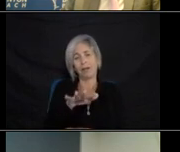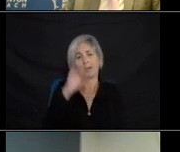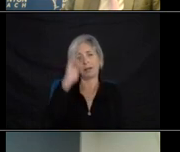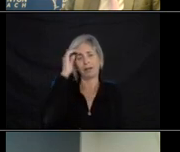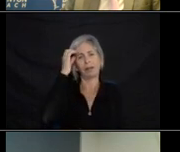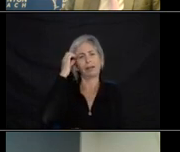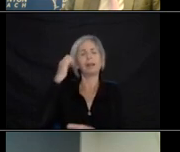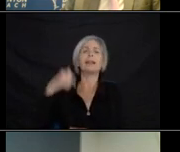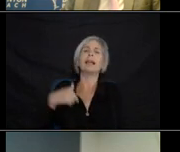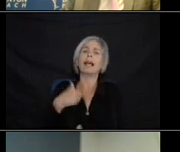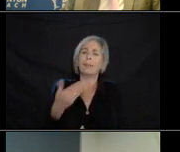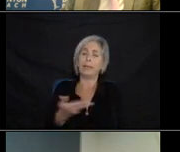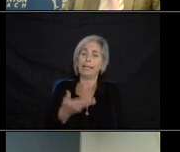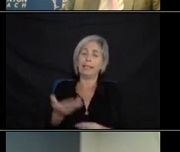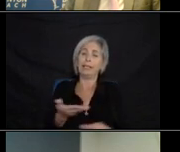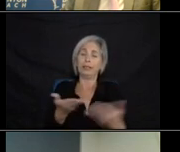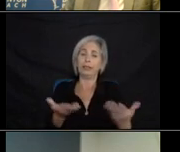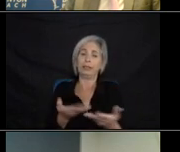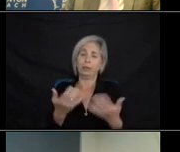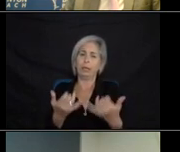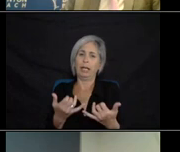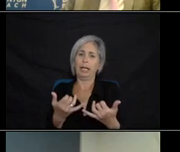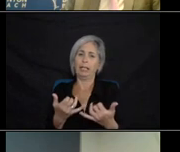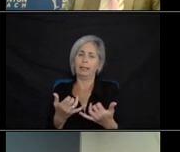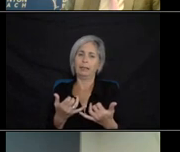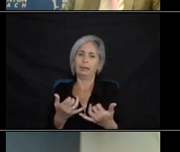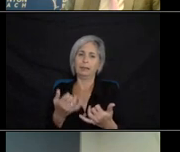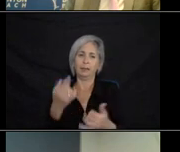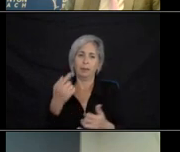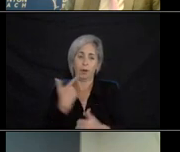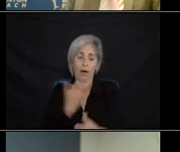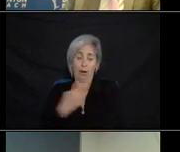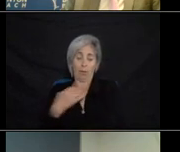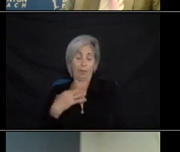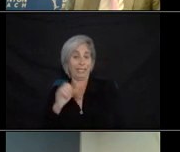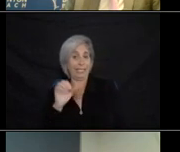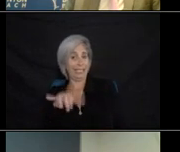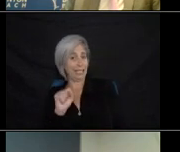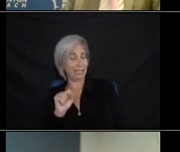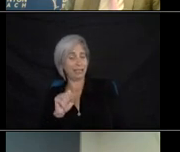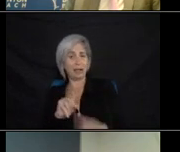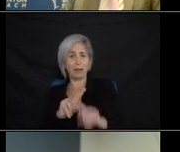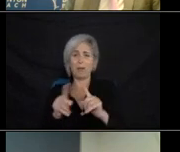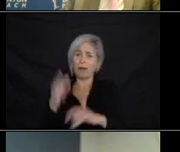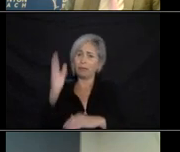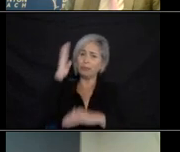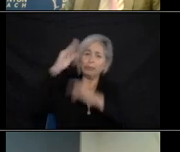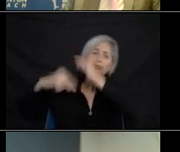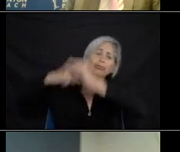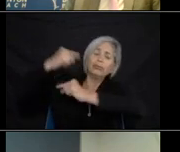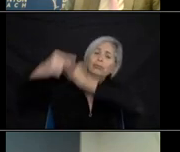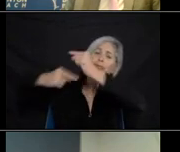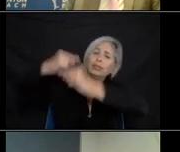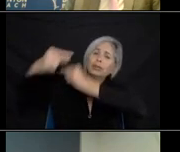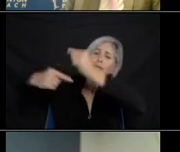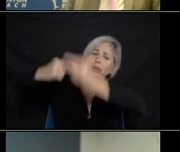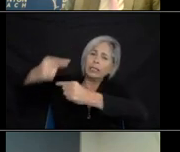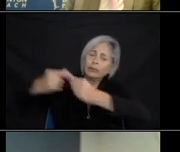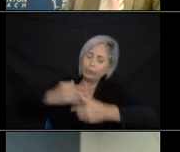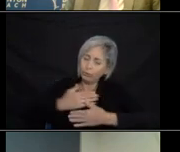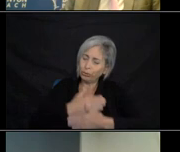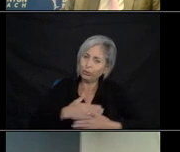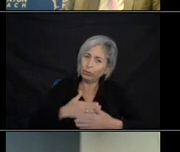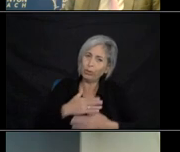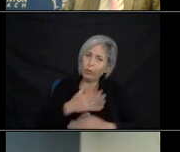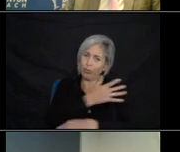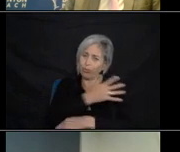I'm here not today for not only our benefit, but for the benefit of future generations to enjoy what little